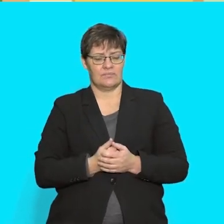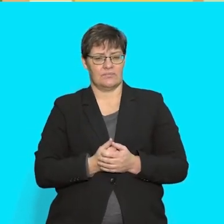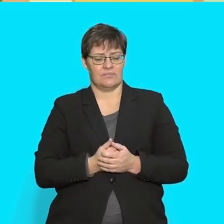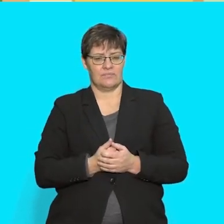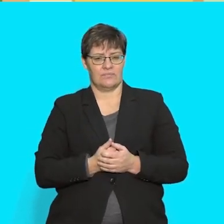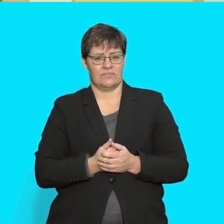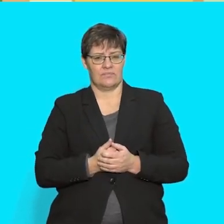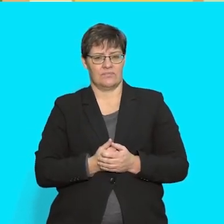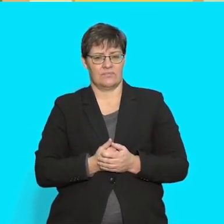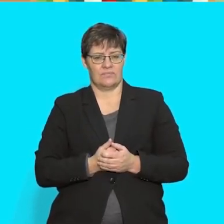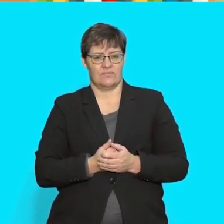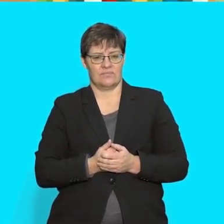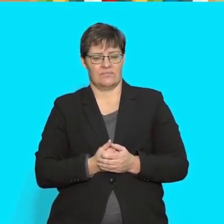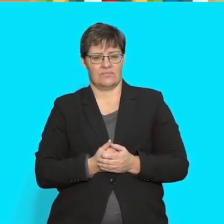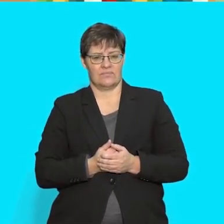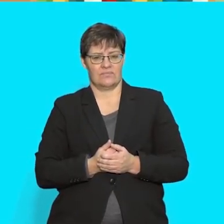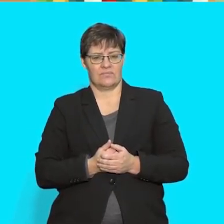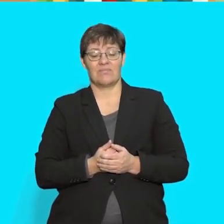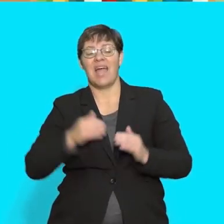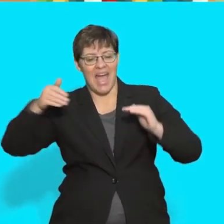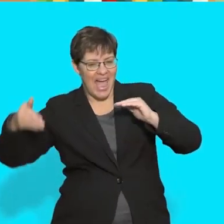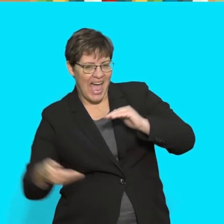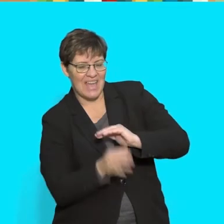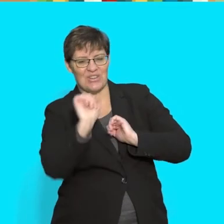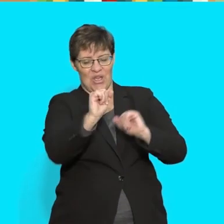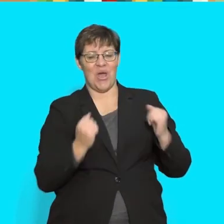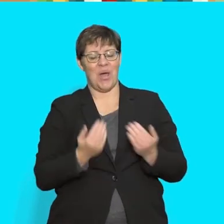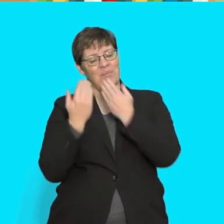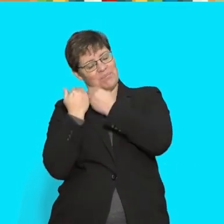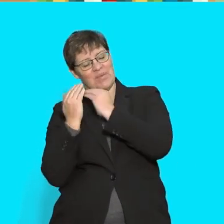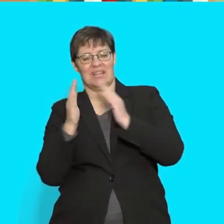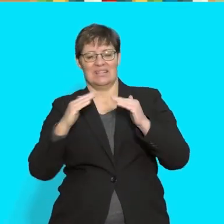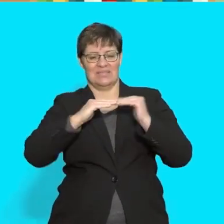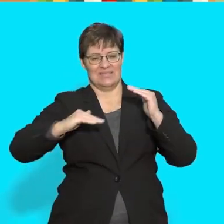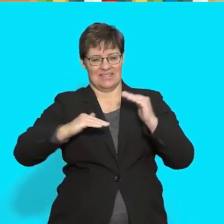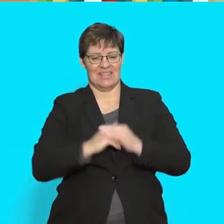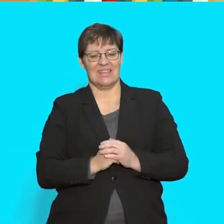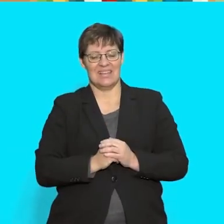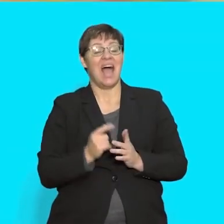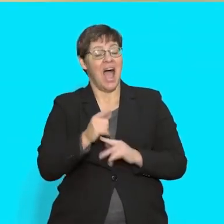Under her bed. Super work, children!